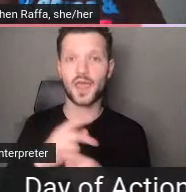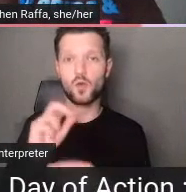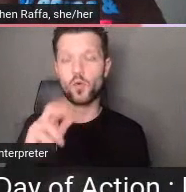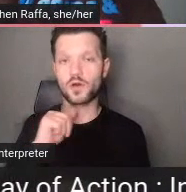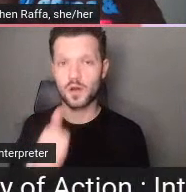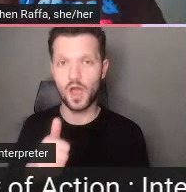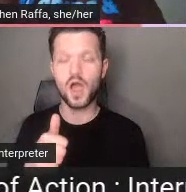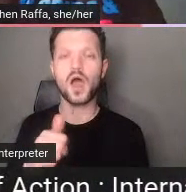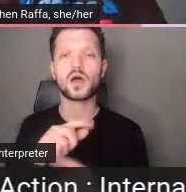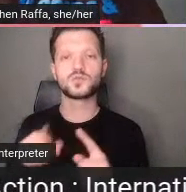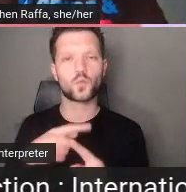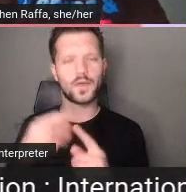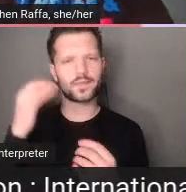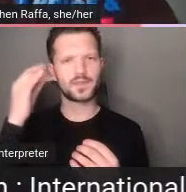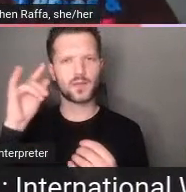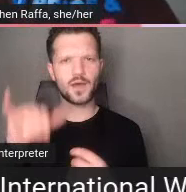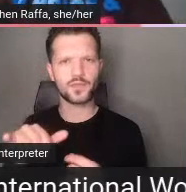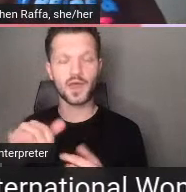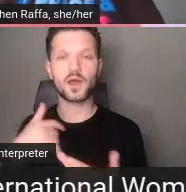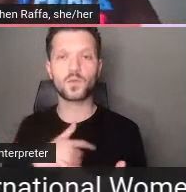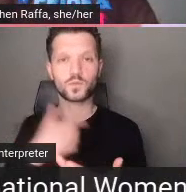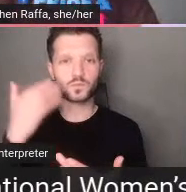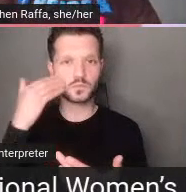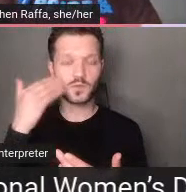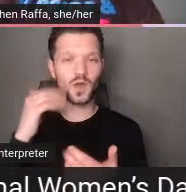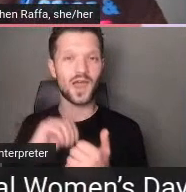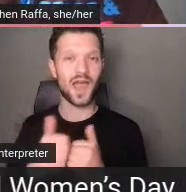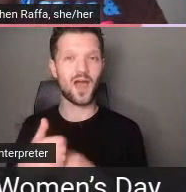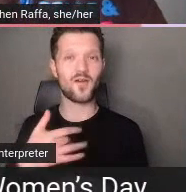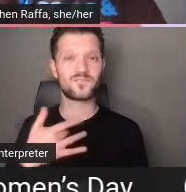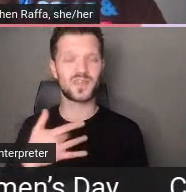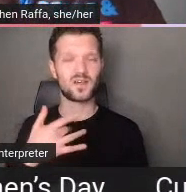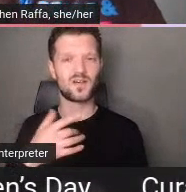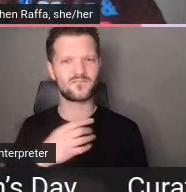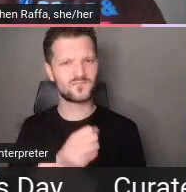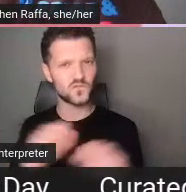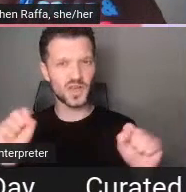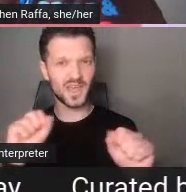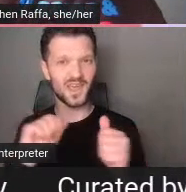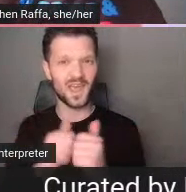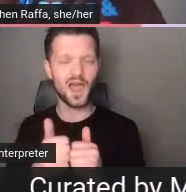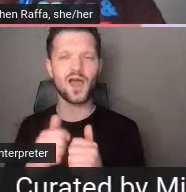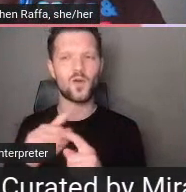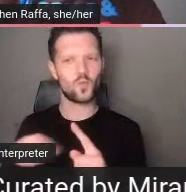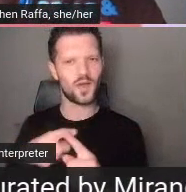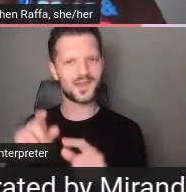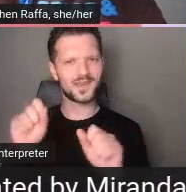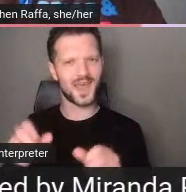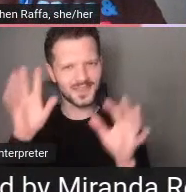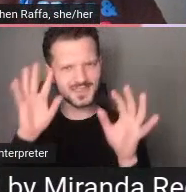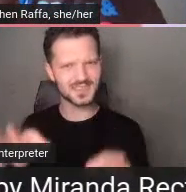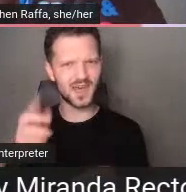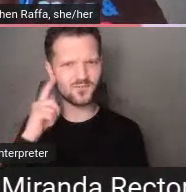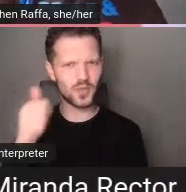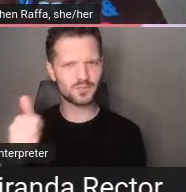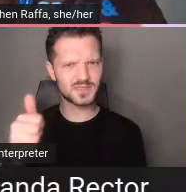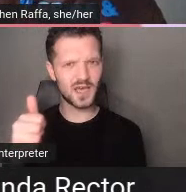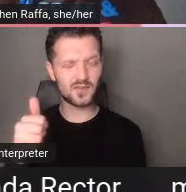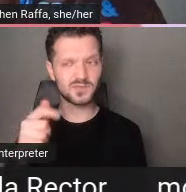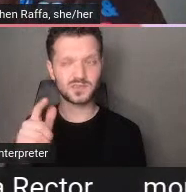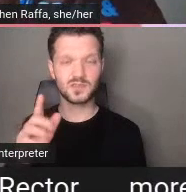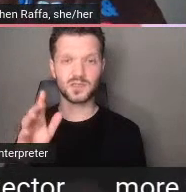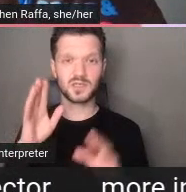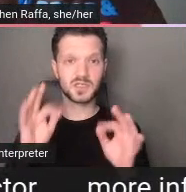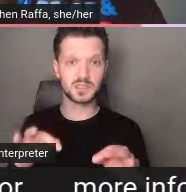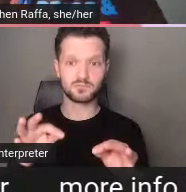know that people achieve true reproductive freedom when they have full autonomy over their bodies and their lives. And that doesn't just